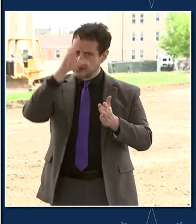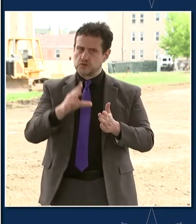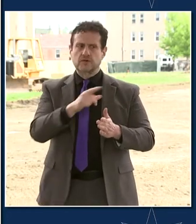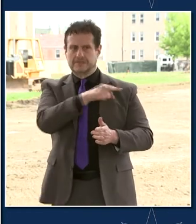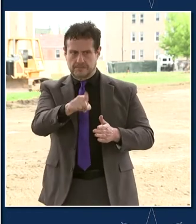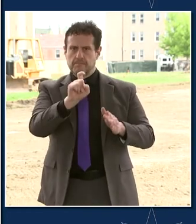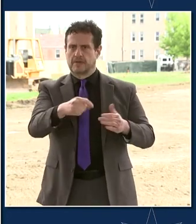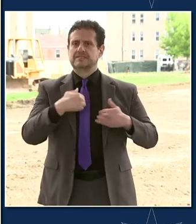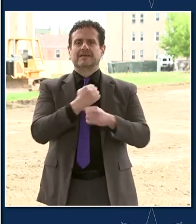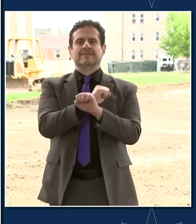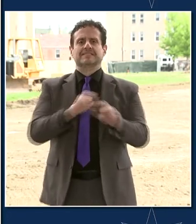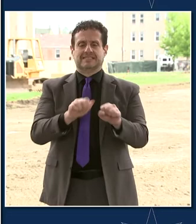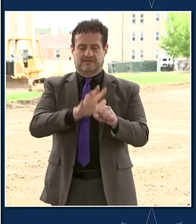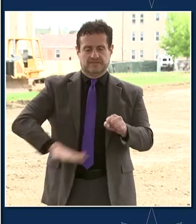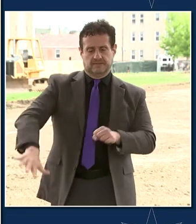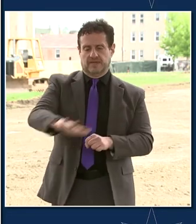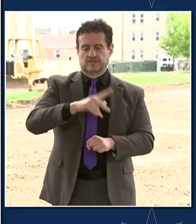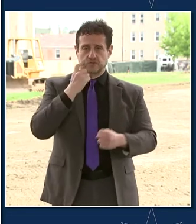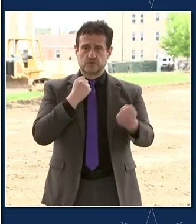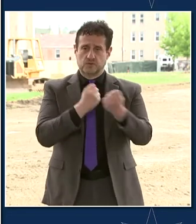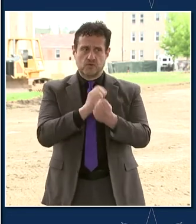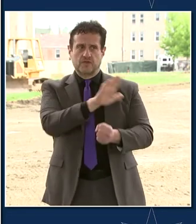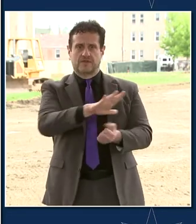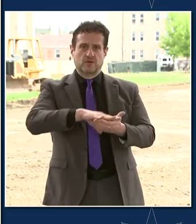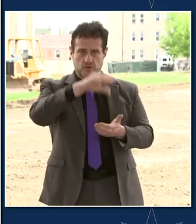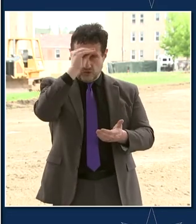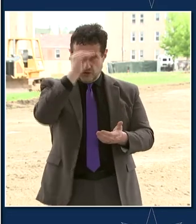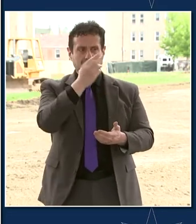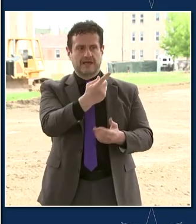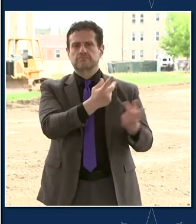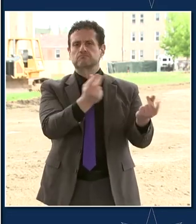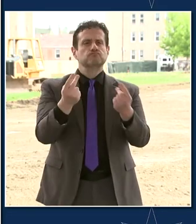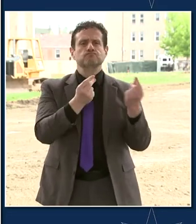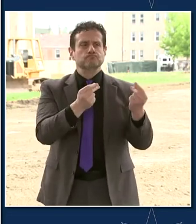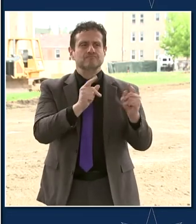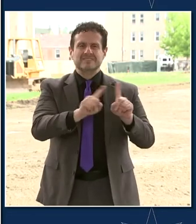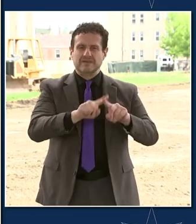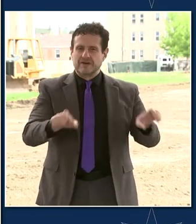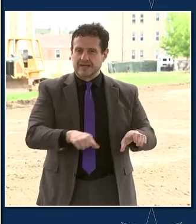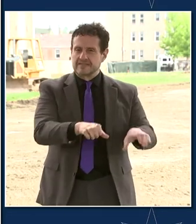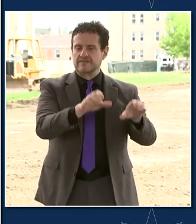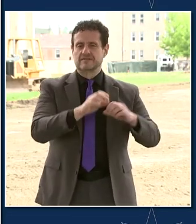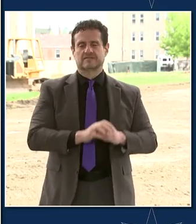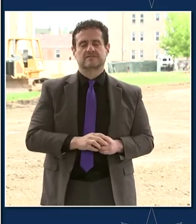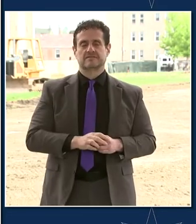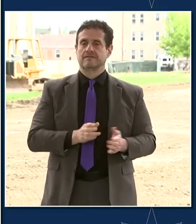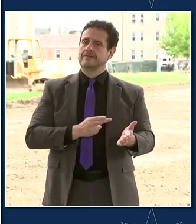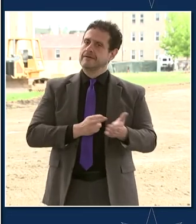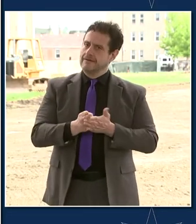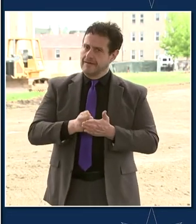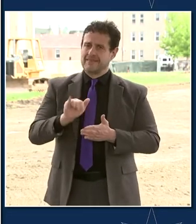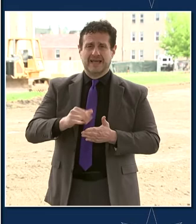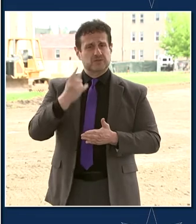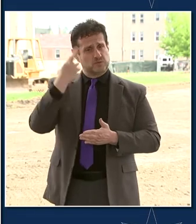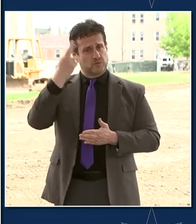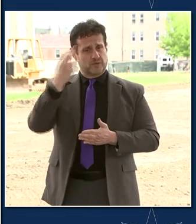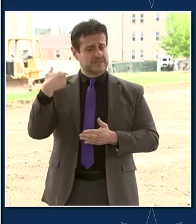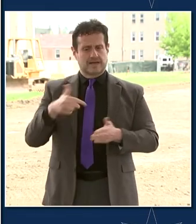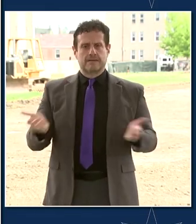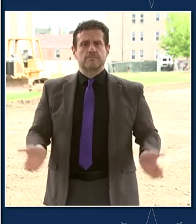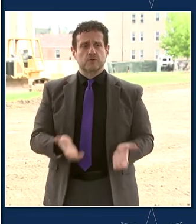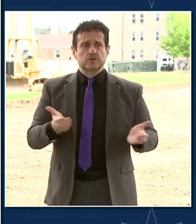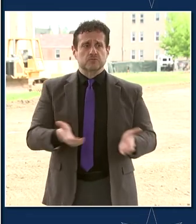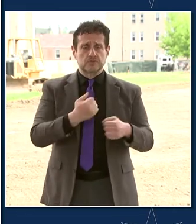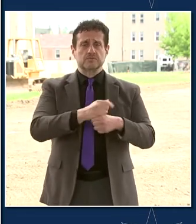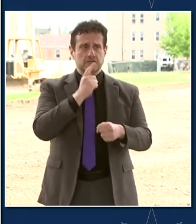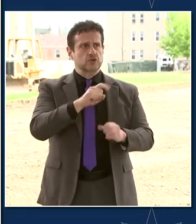that support their learning and their activities. And honestly, that's one of the reasons why I pushed so hard to make sure that we got the funding at